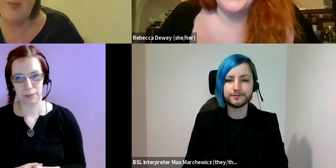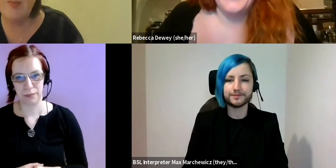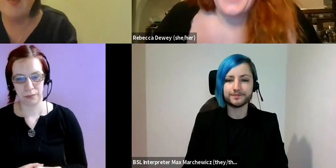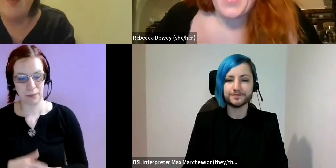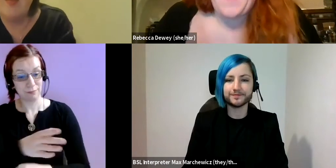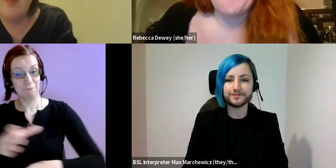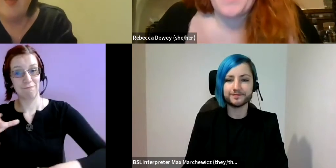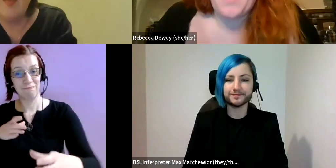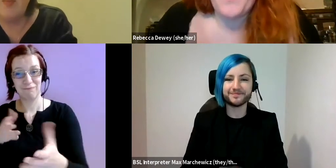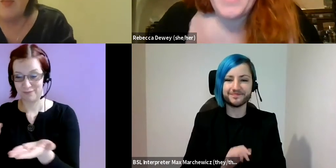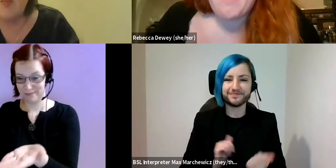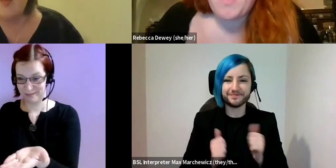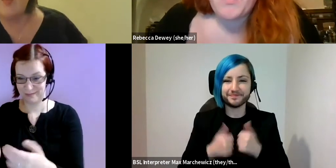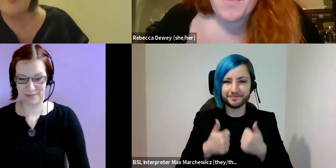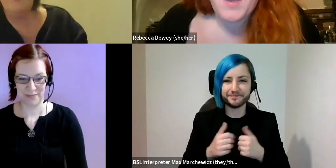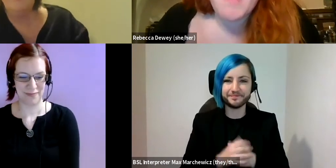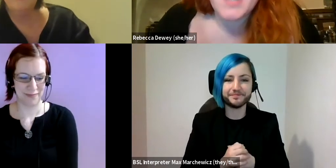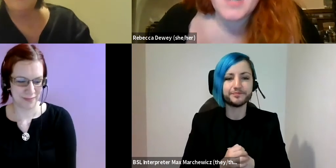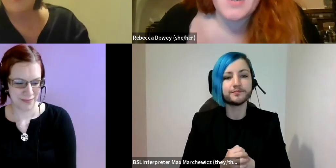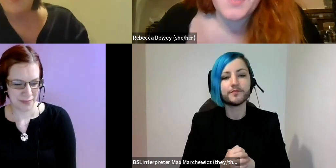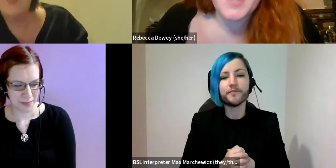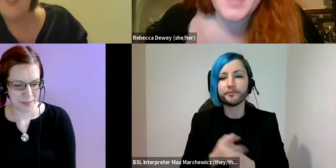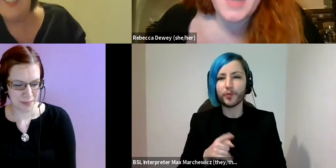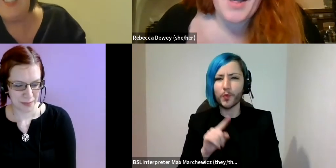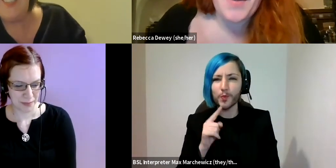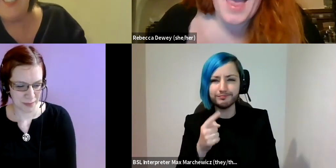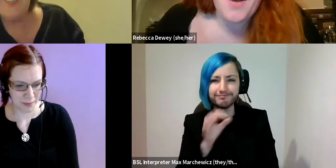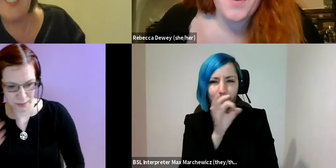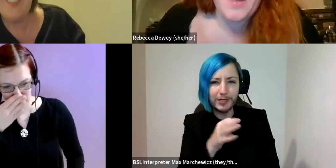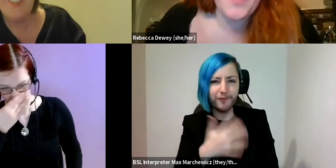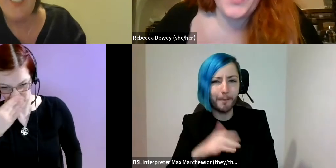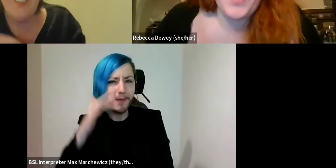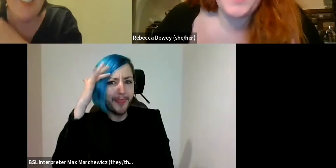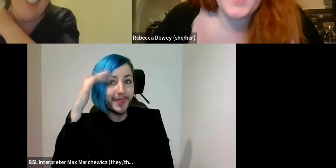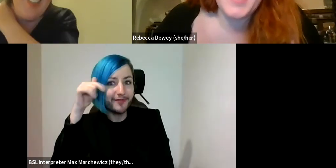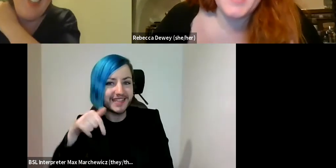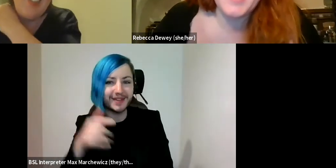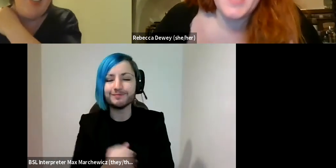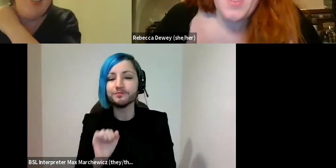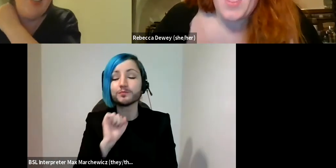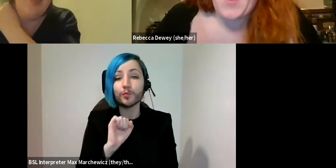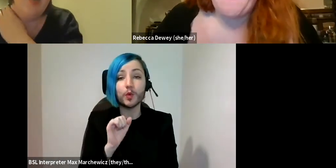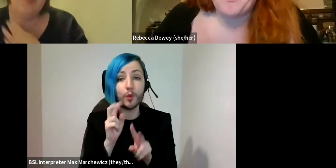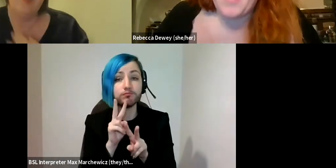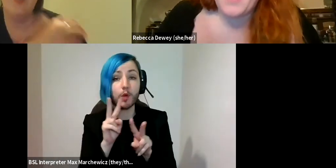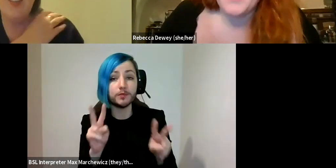you. One here, I think, from the theorists in the audience. How have your observations